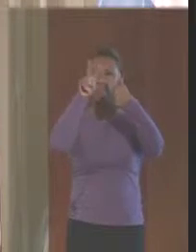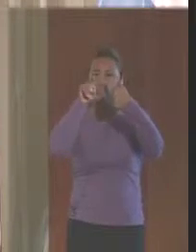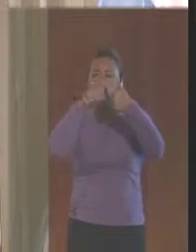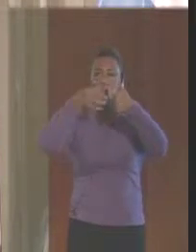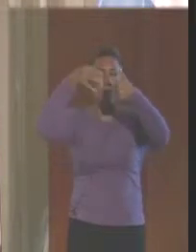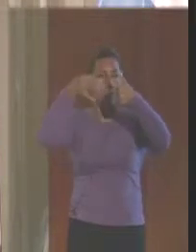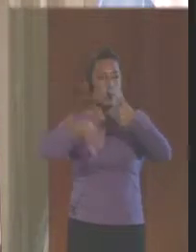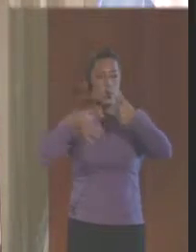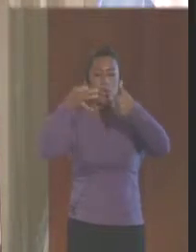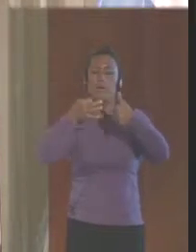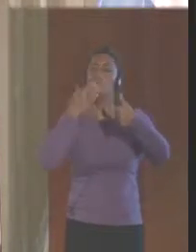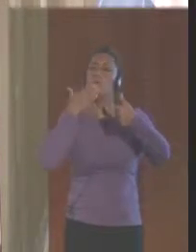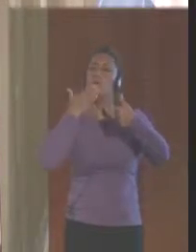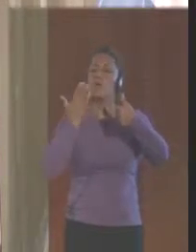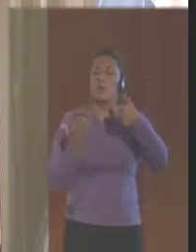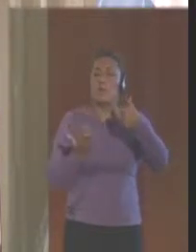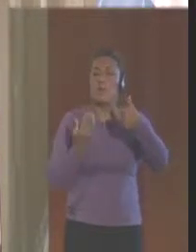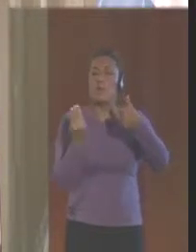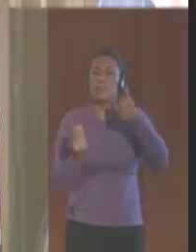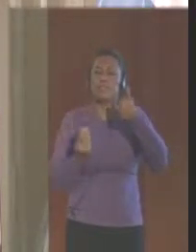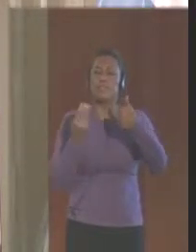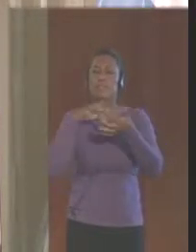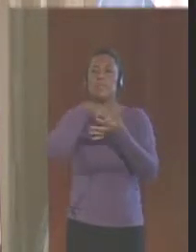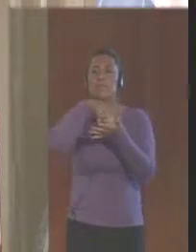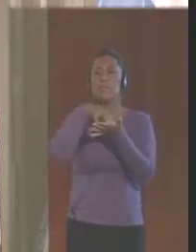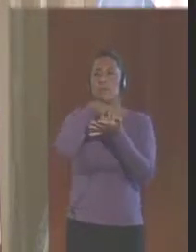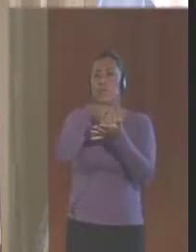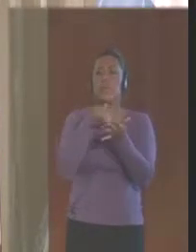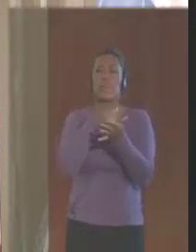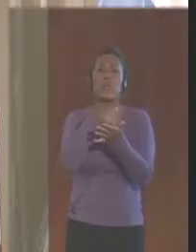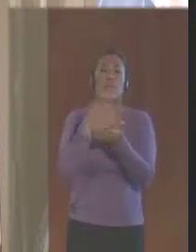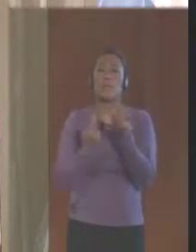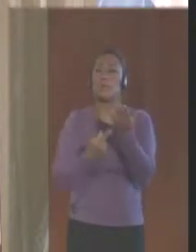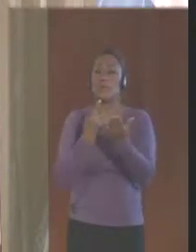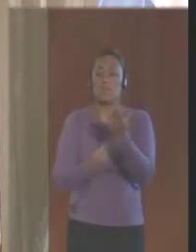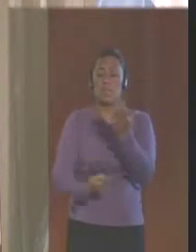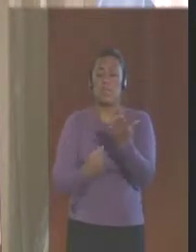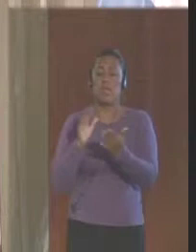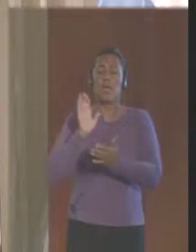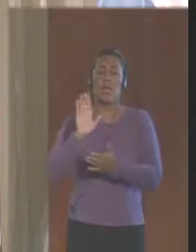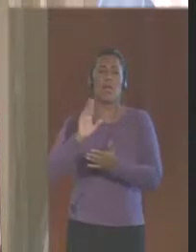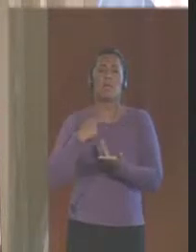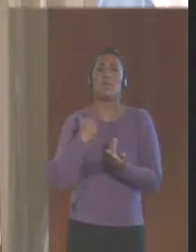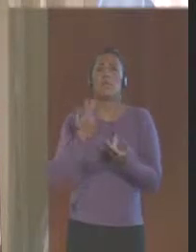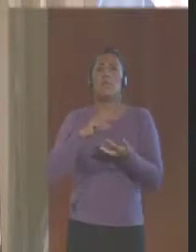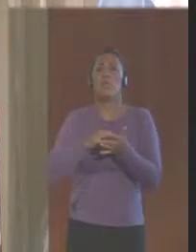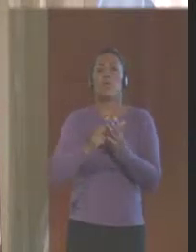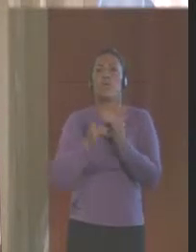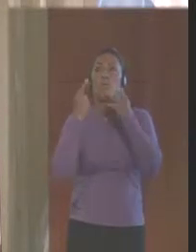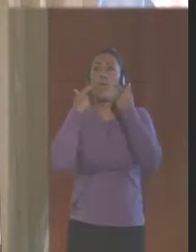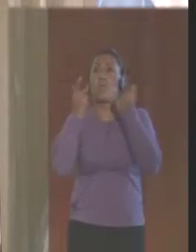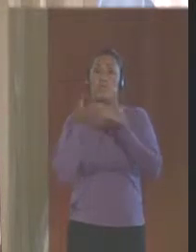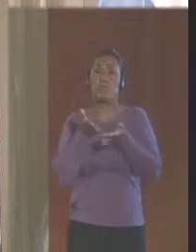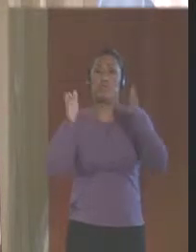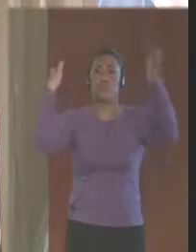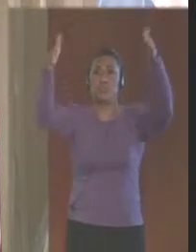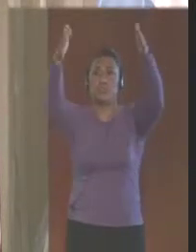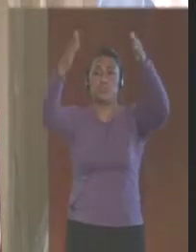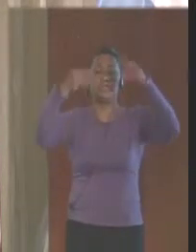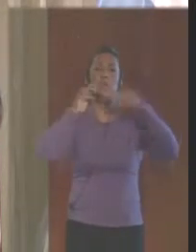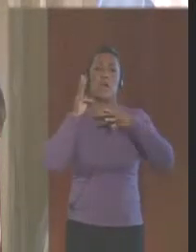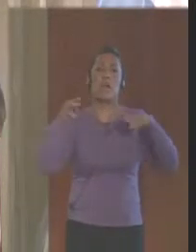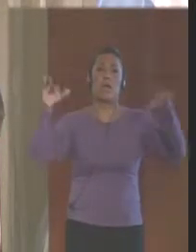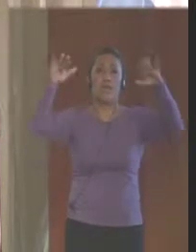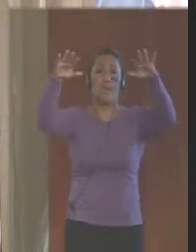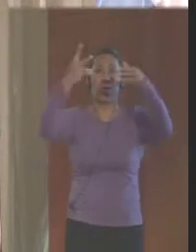island nation and dynamic characteristics of the population. Two, tailoring